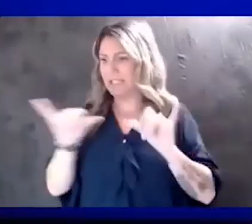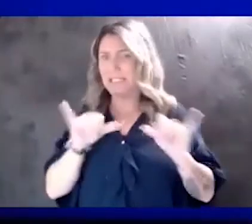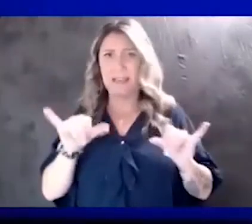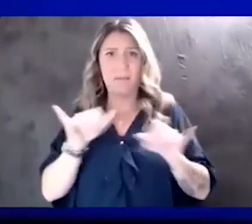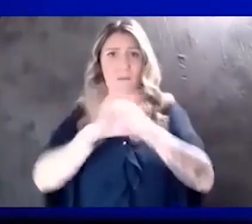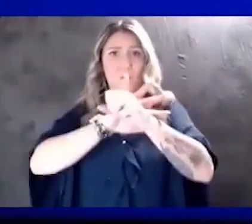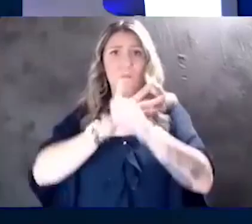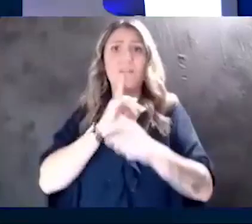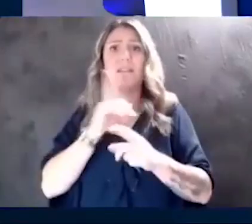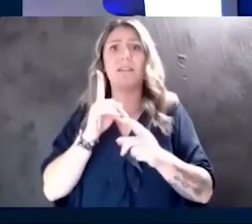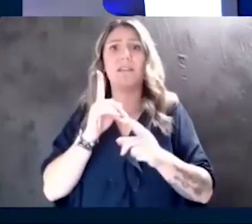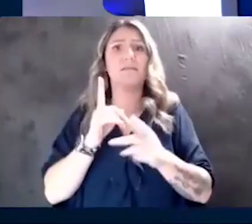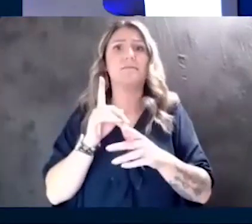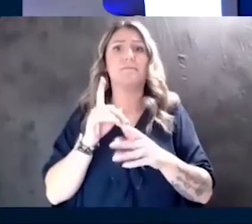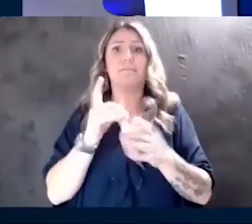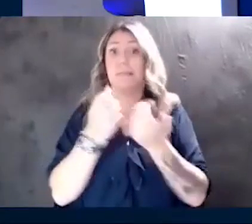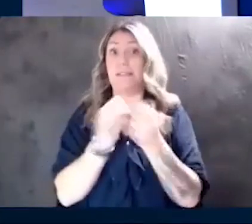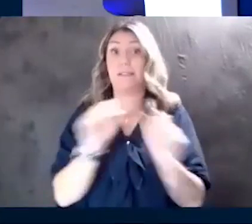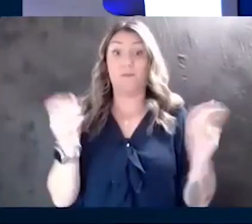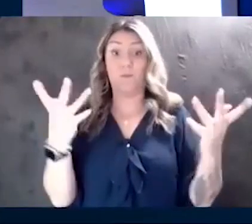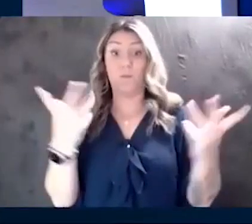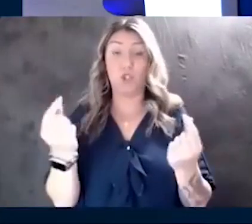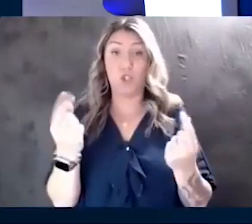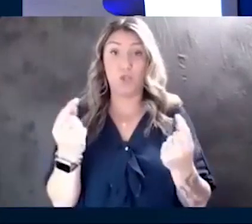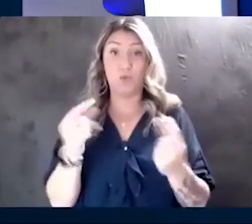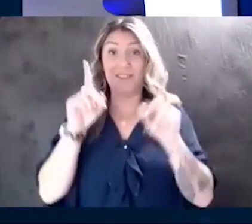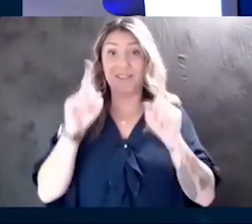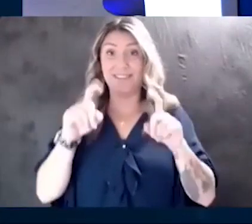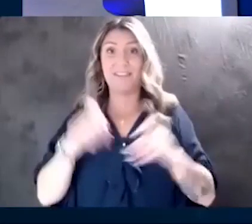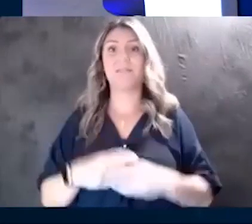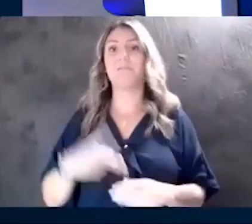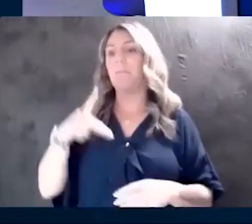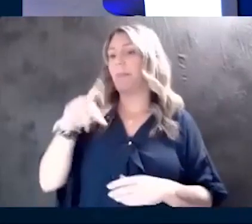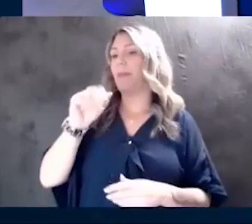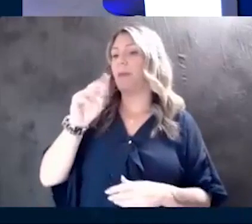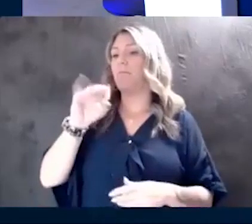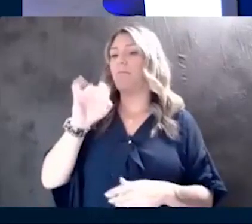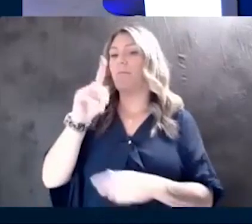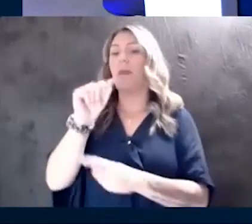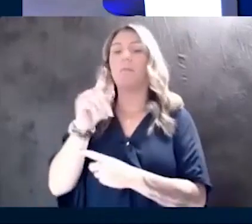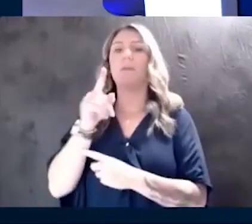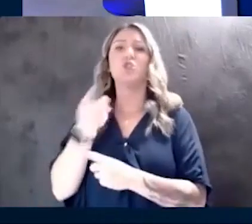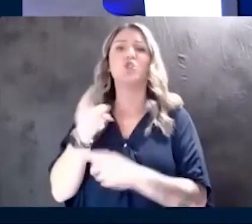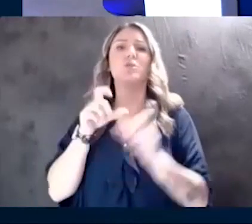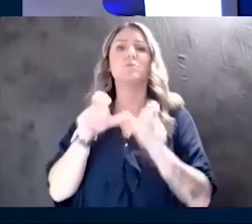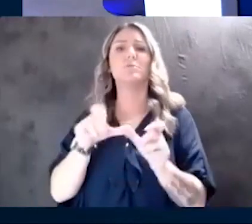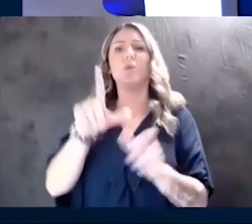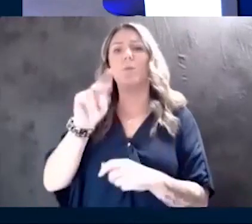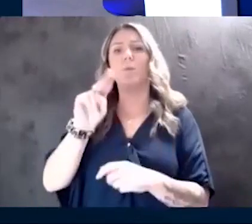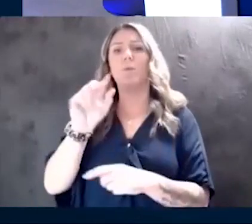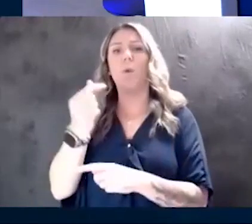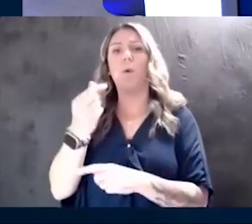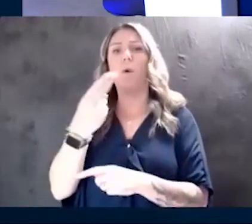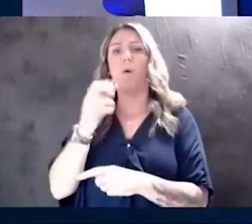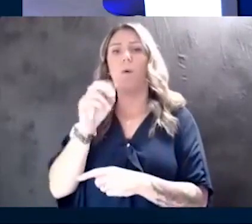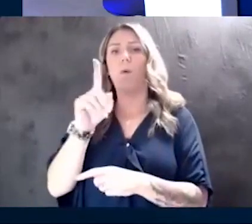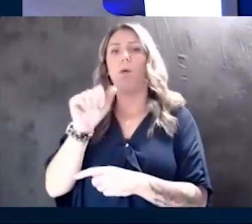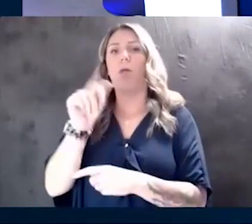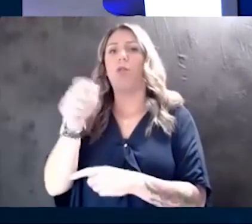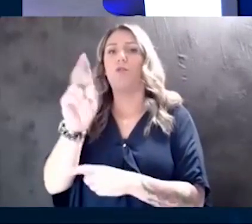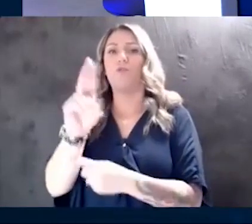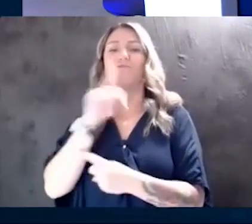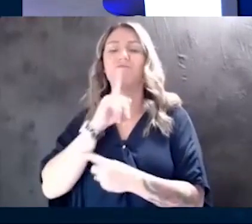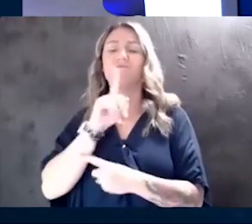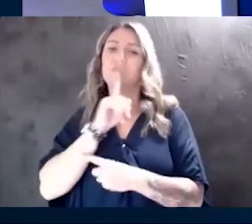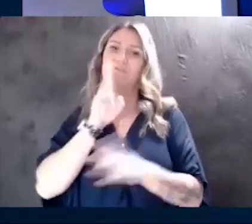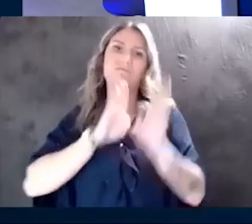test. And Pamela, she's a long hauler, and she said she's so frustrated and full